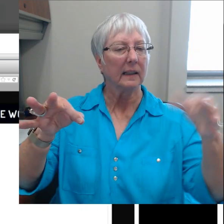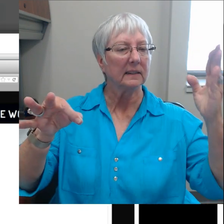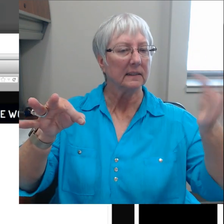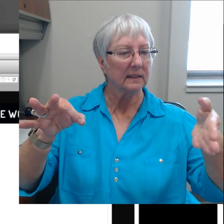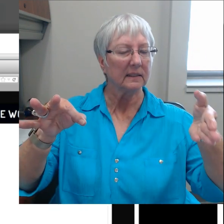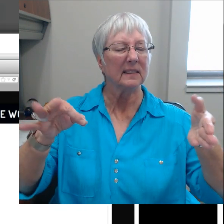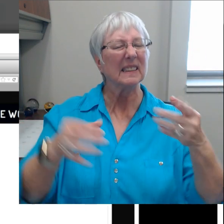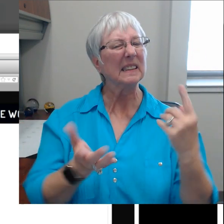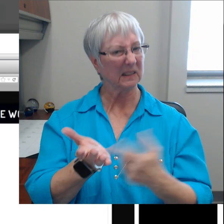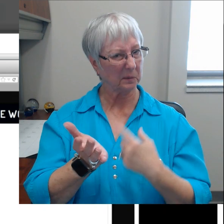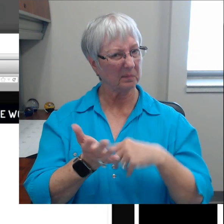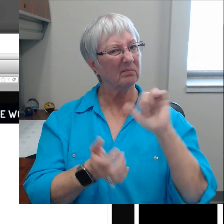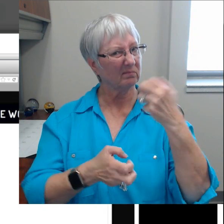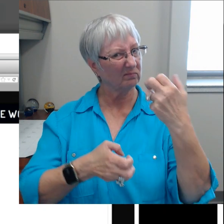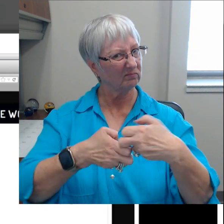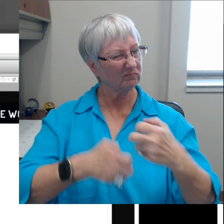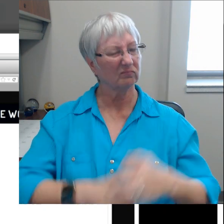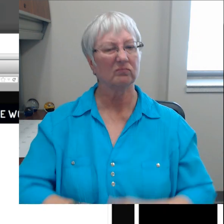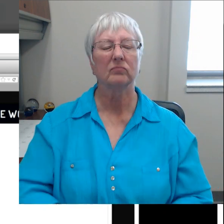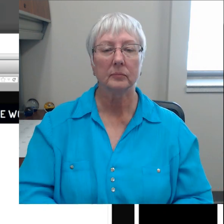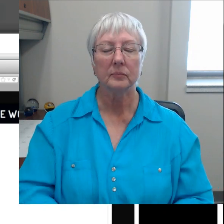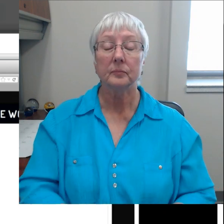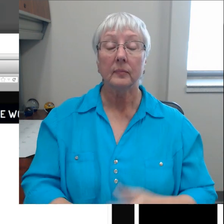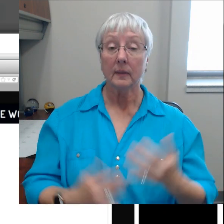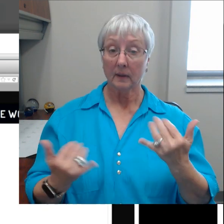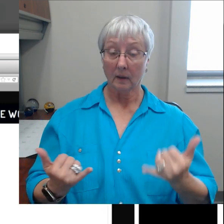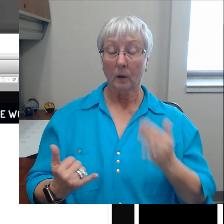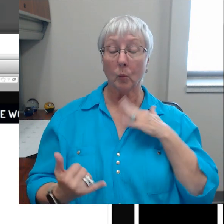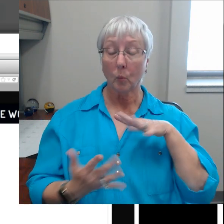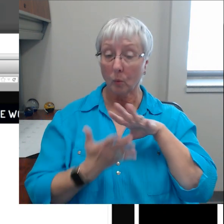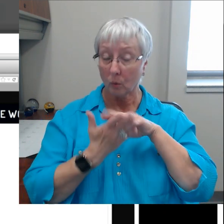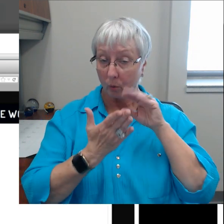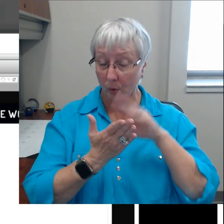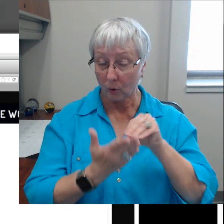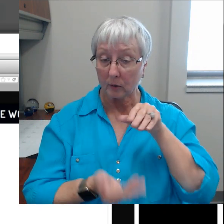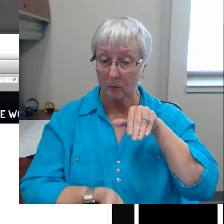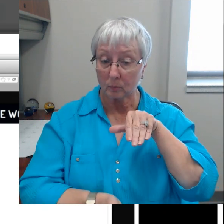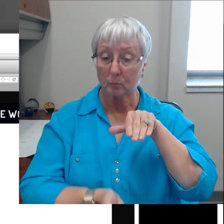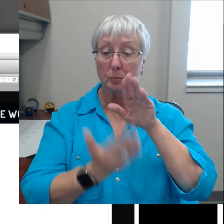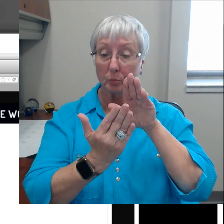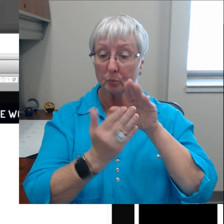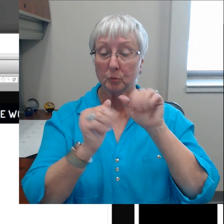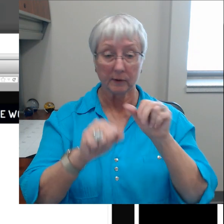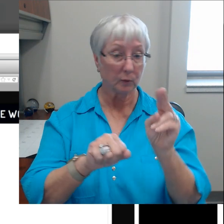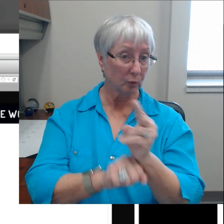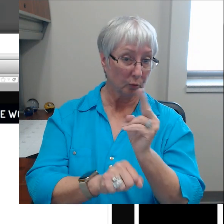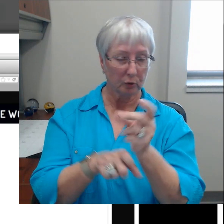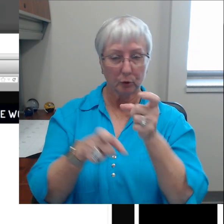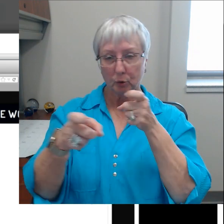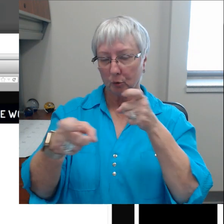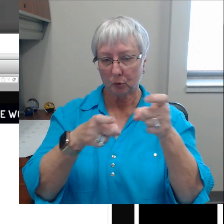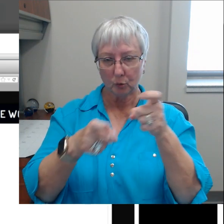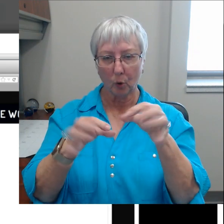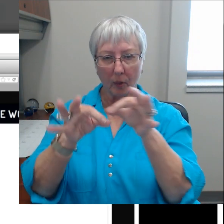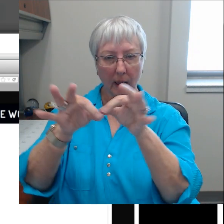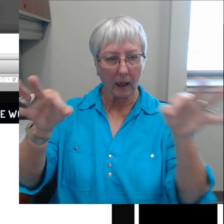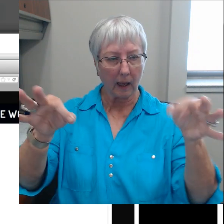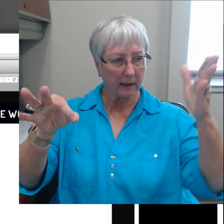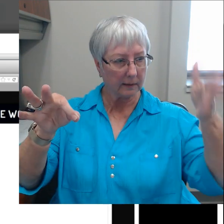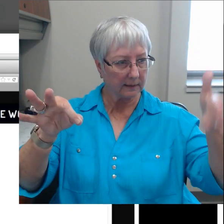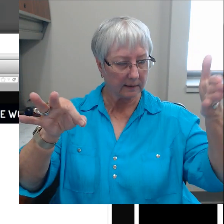can be really tough to deal with. In this tutorial, we'll look at a technique you can use to control the line breaks of an important heading with a little